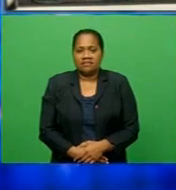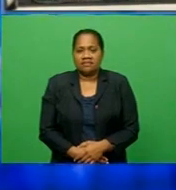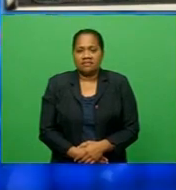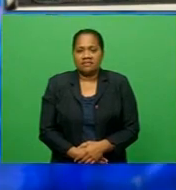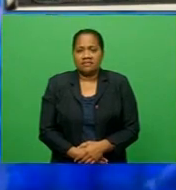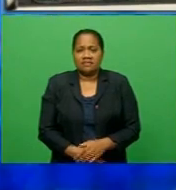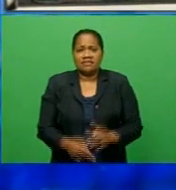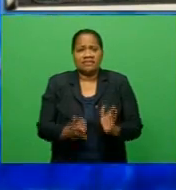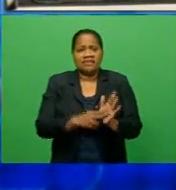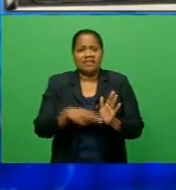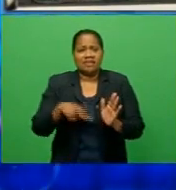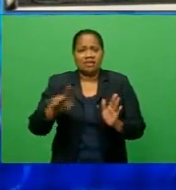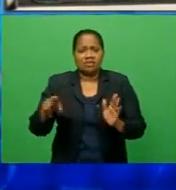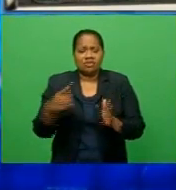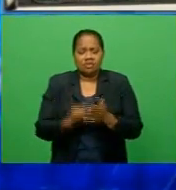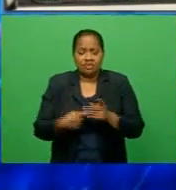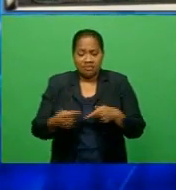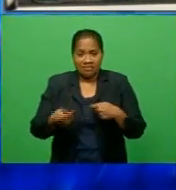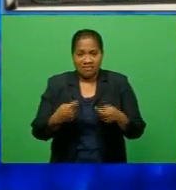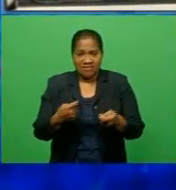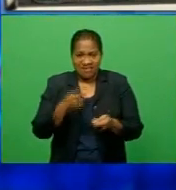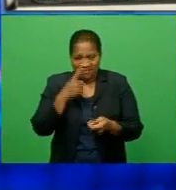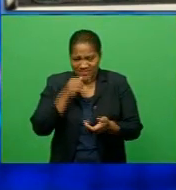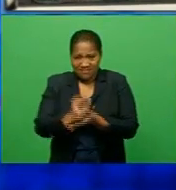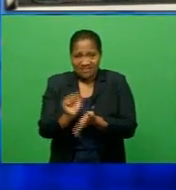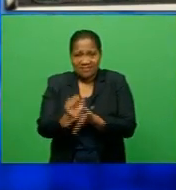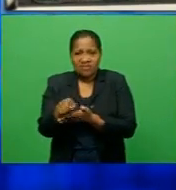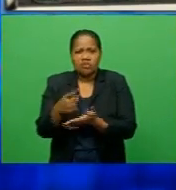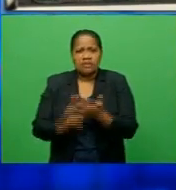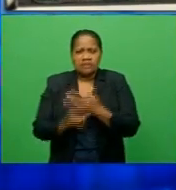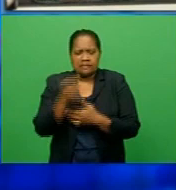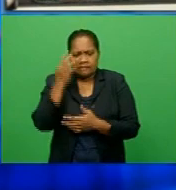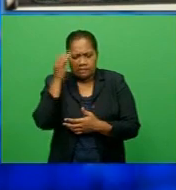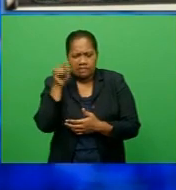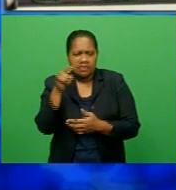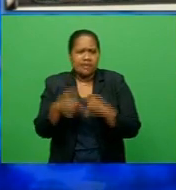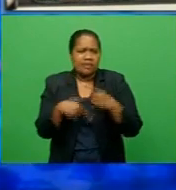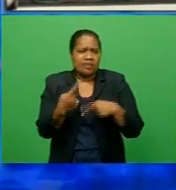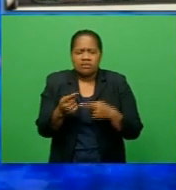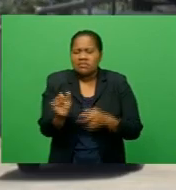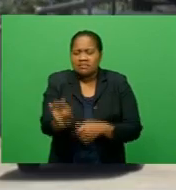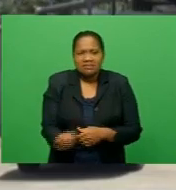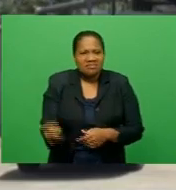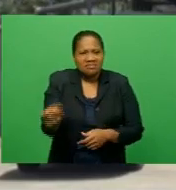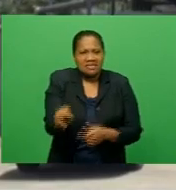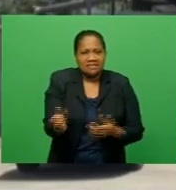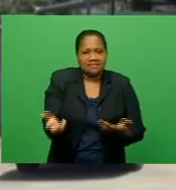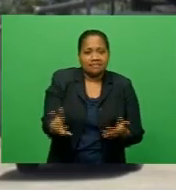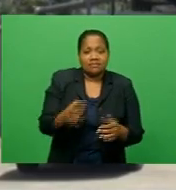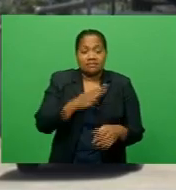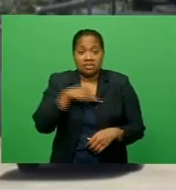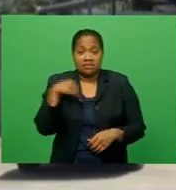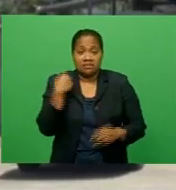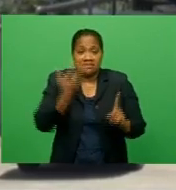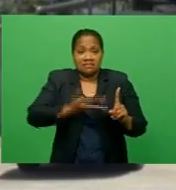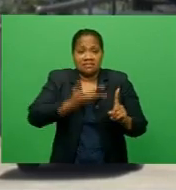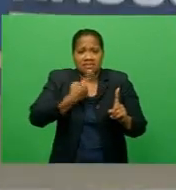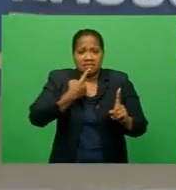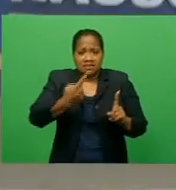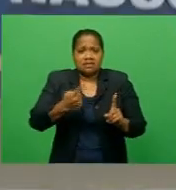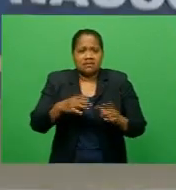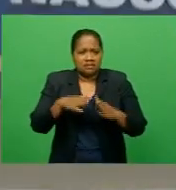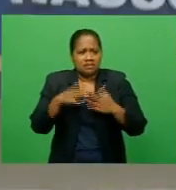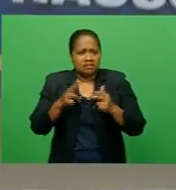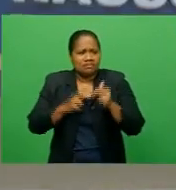The Nosori market vendors have raised concerns regarding the availability of space. Minister Pramila Kumar says they're working on building a